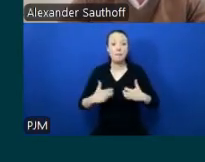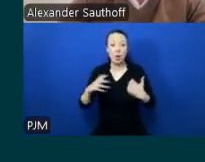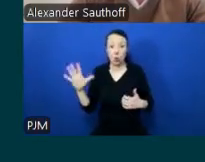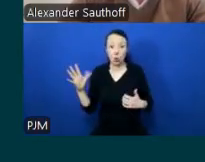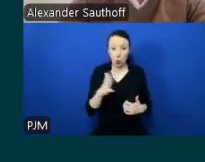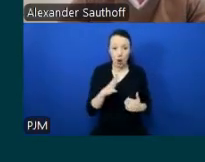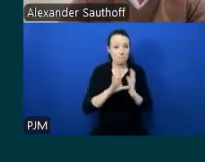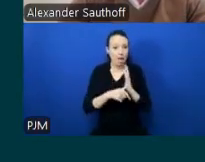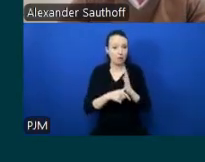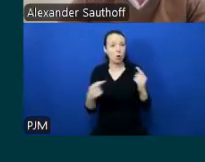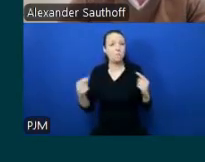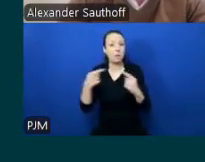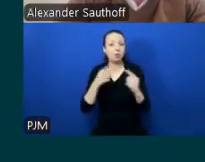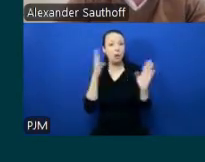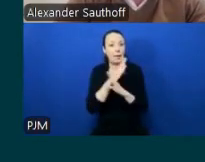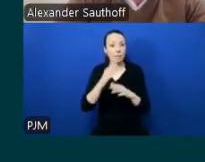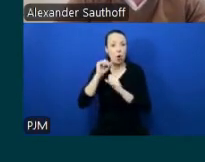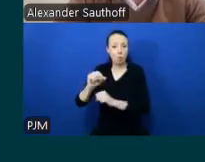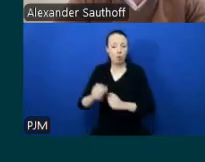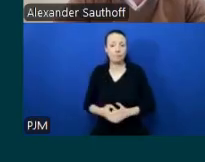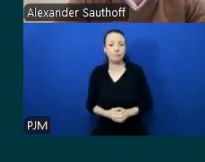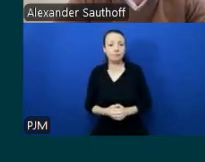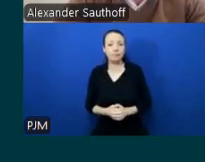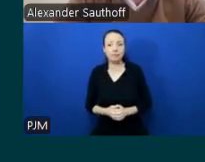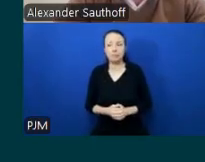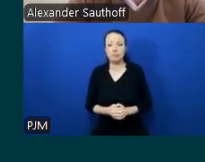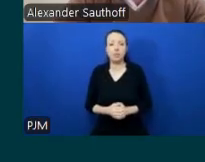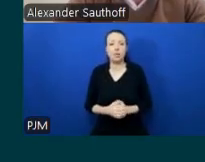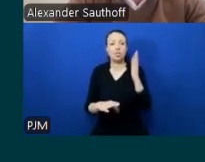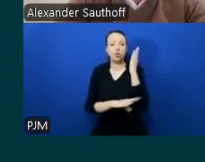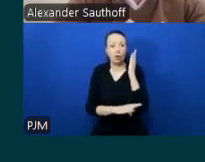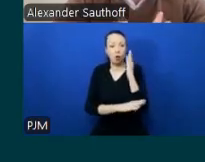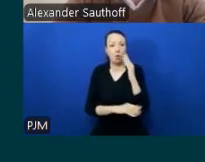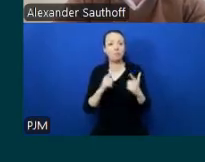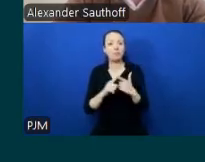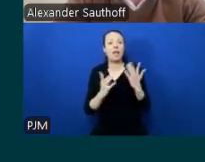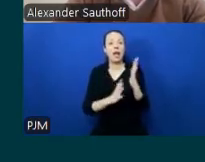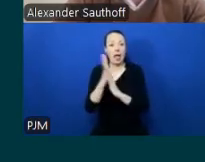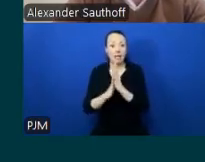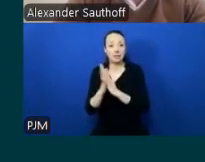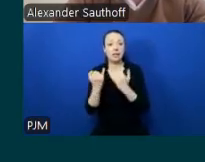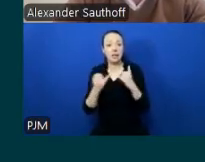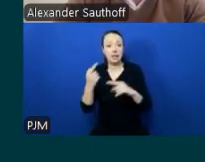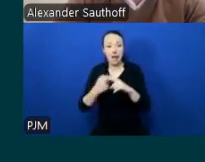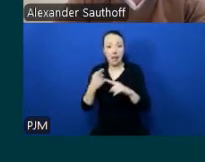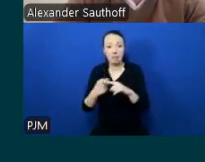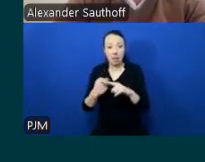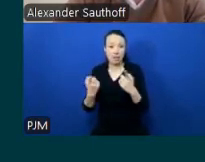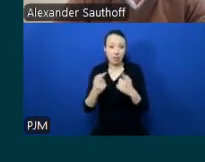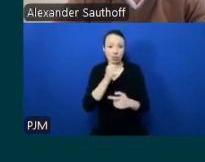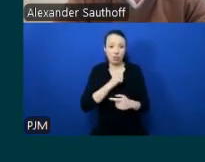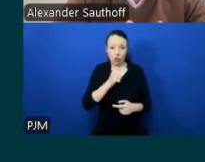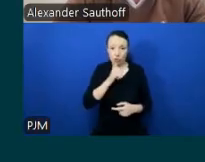Trees, woodlands, and other green elements do far more than just provide shade